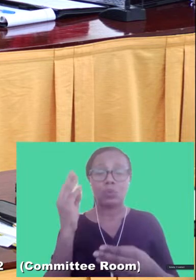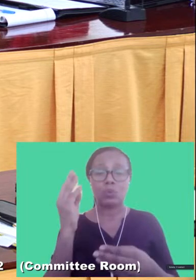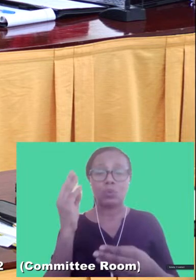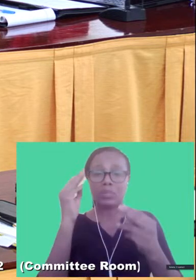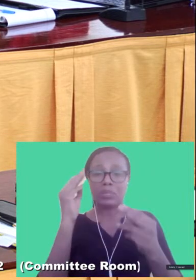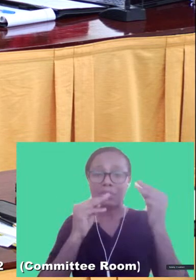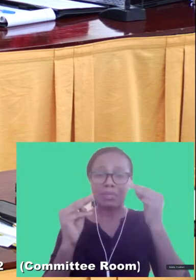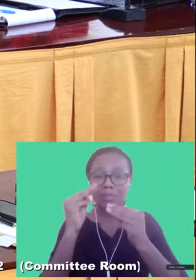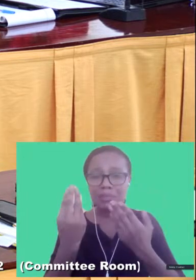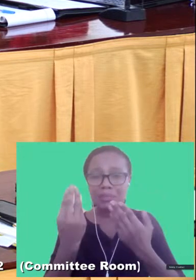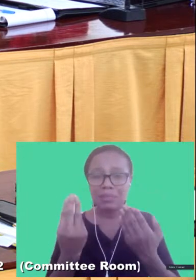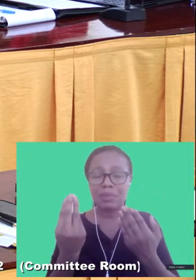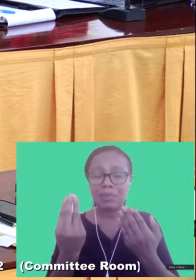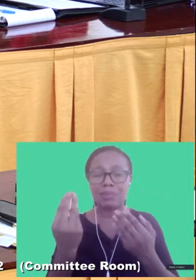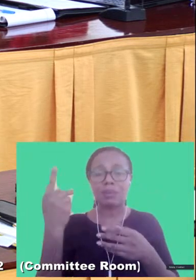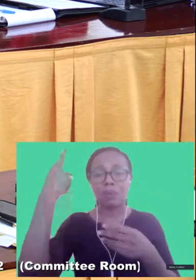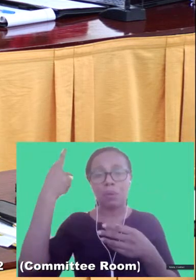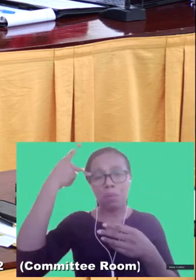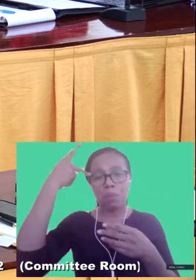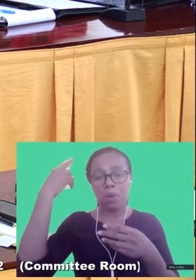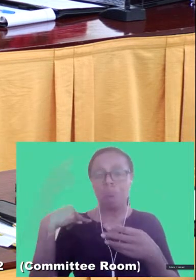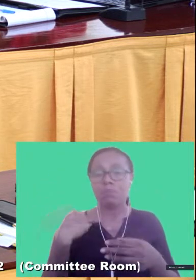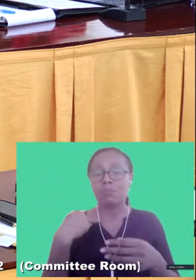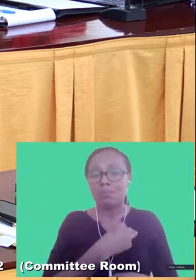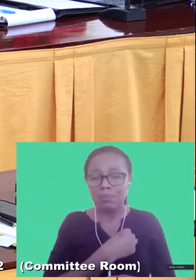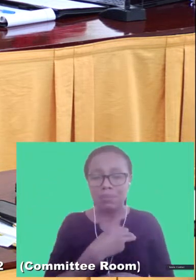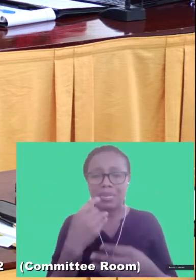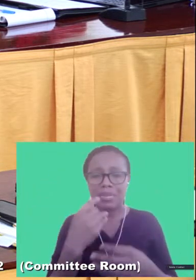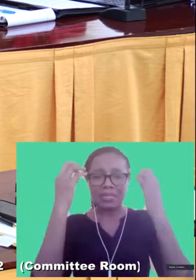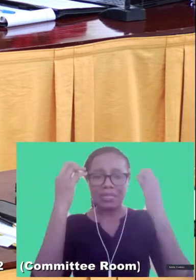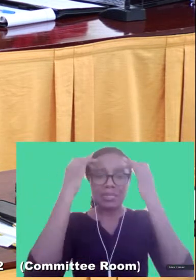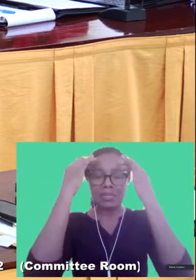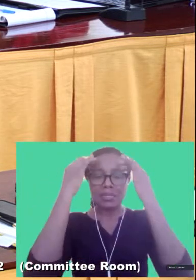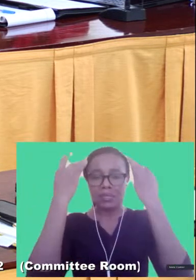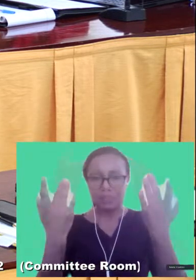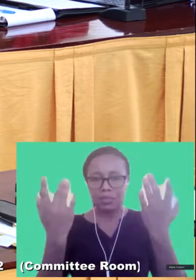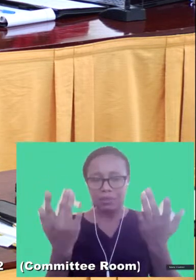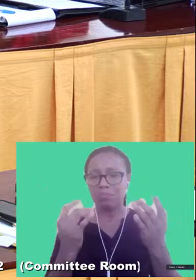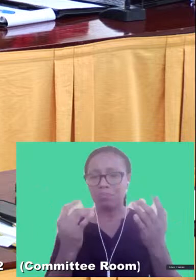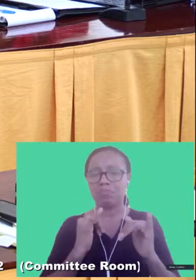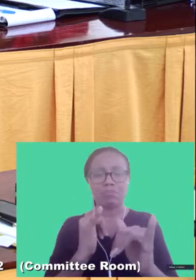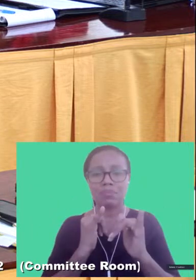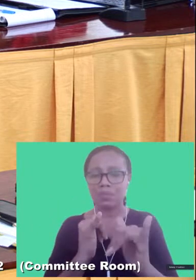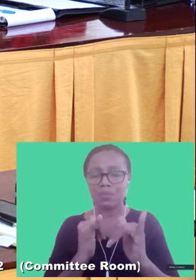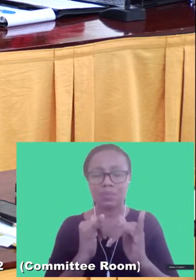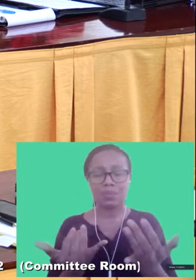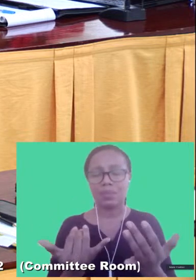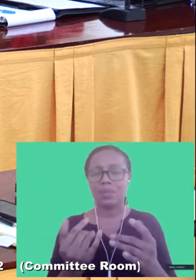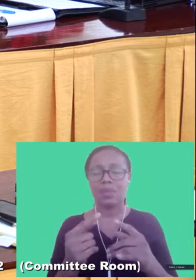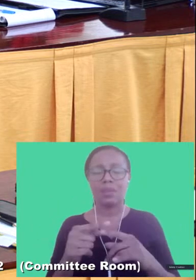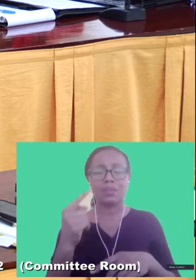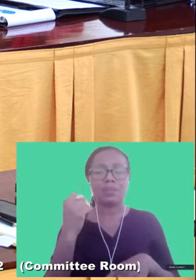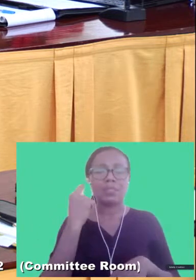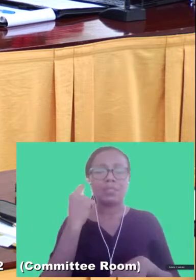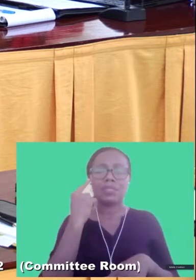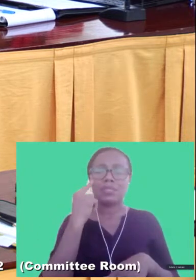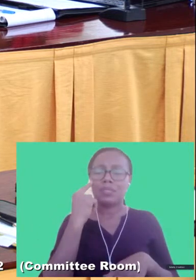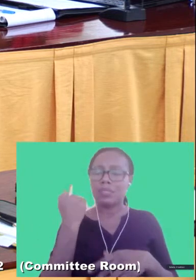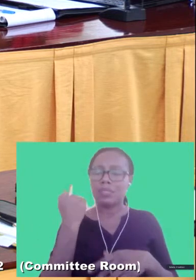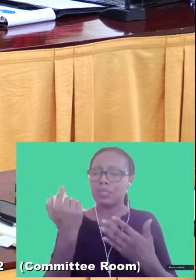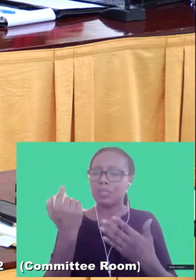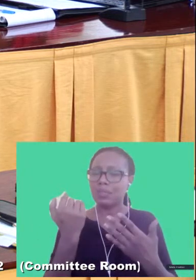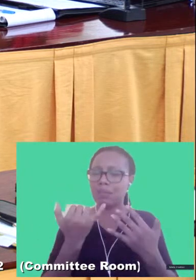that it is now a question of us being able to, not only in this ministry but across government, being able to tell our